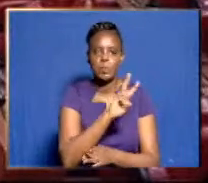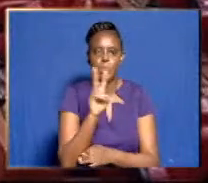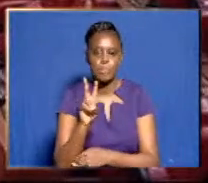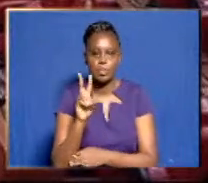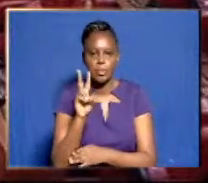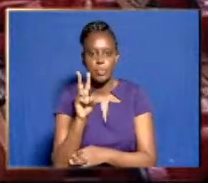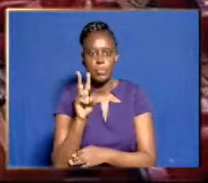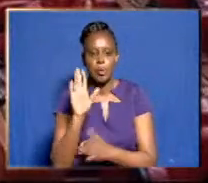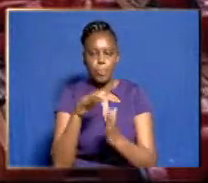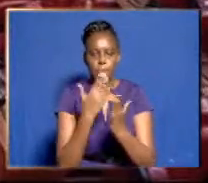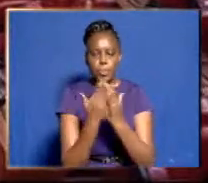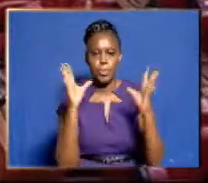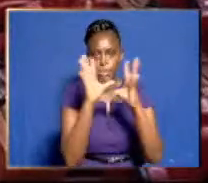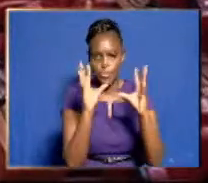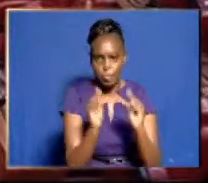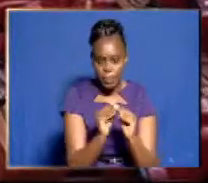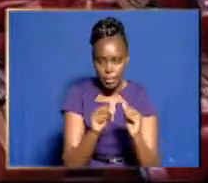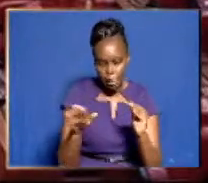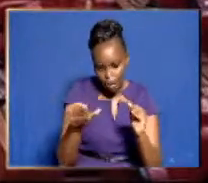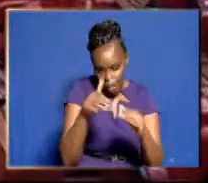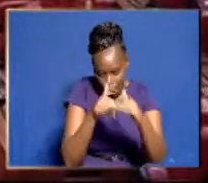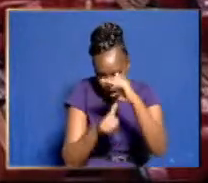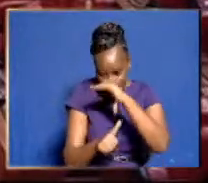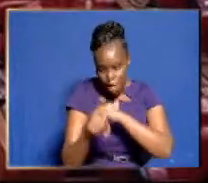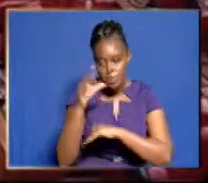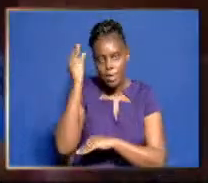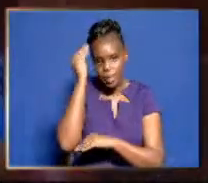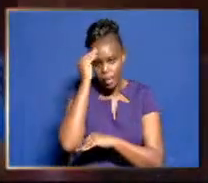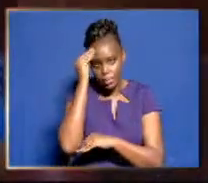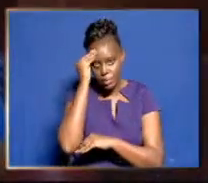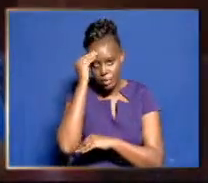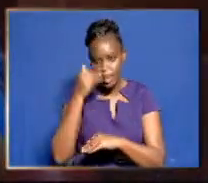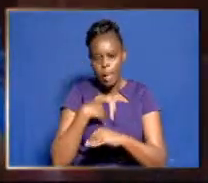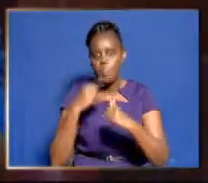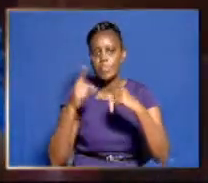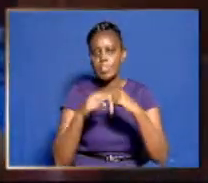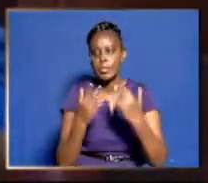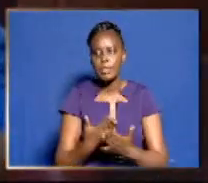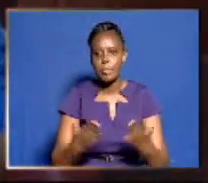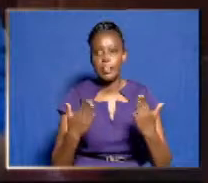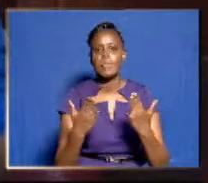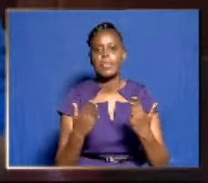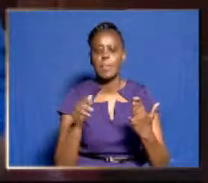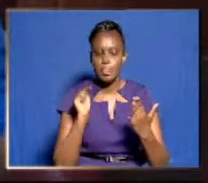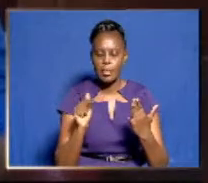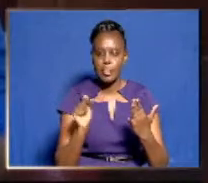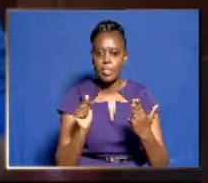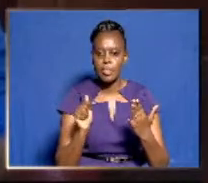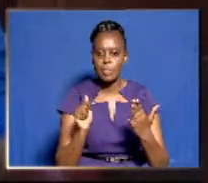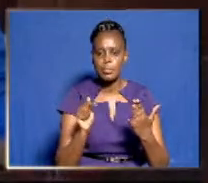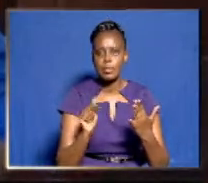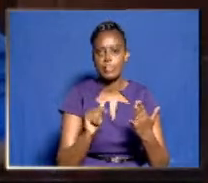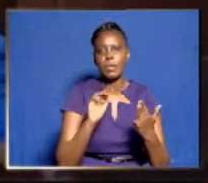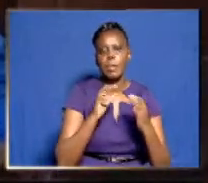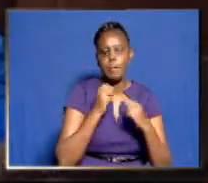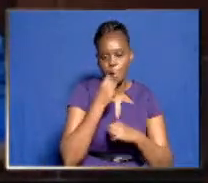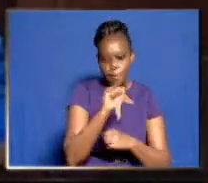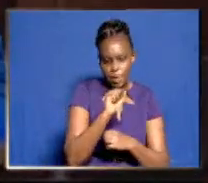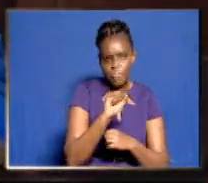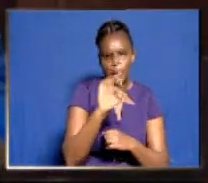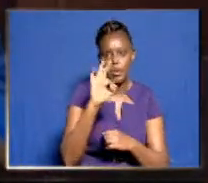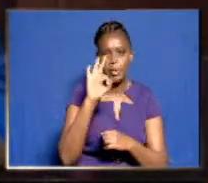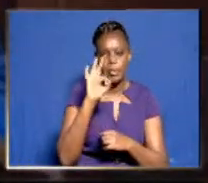education sector, which has got 6 spending agencies, is currently standing at 503